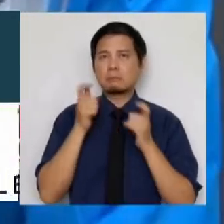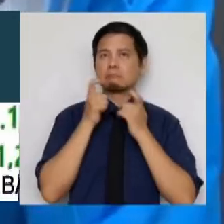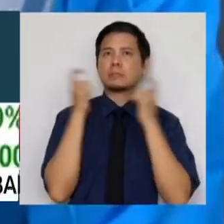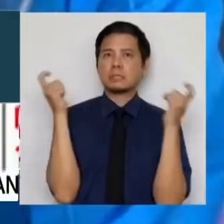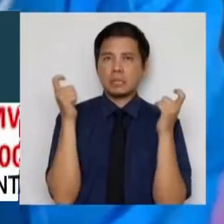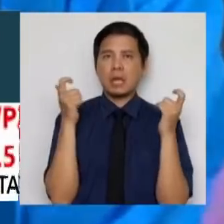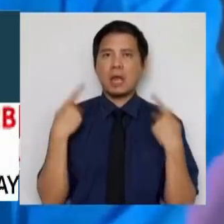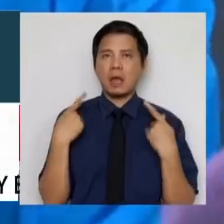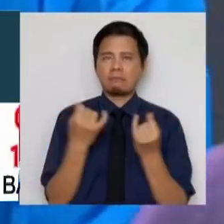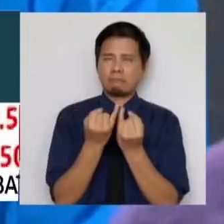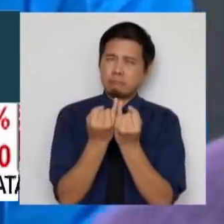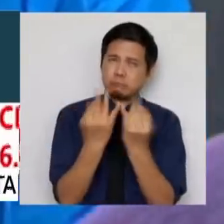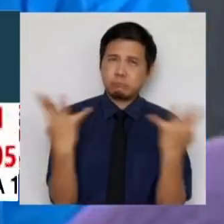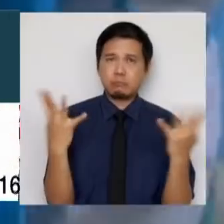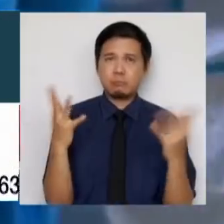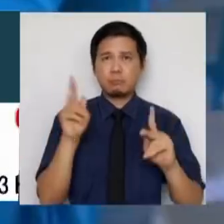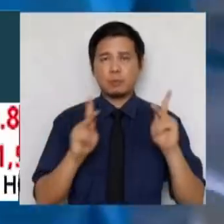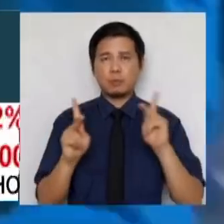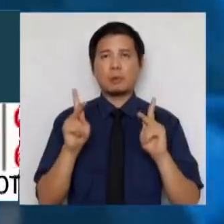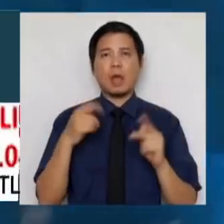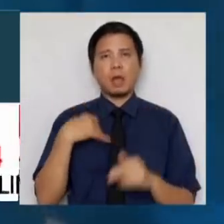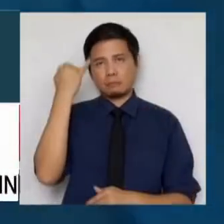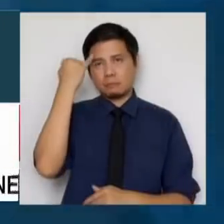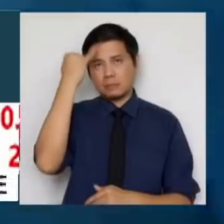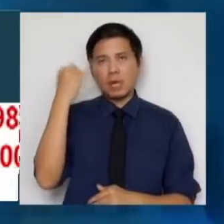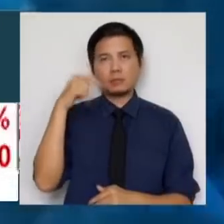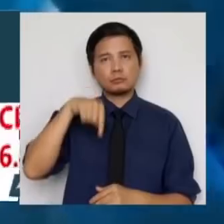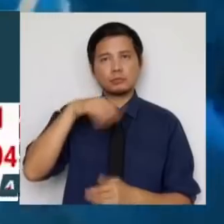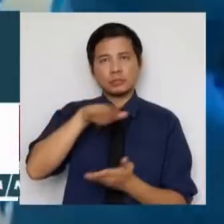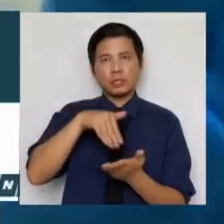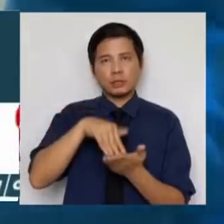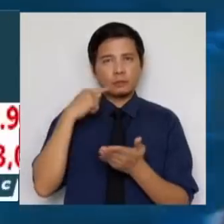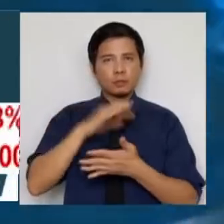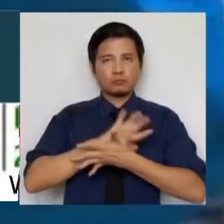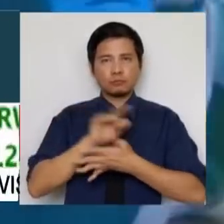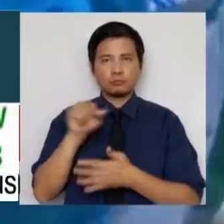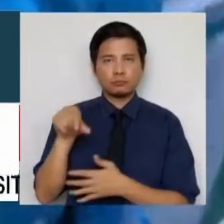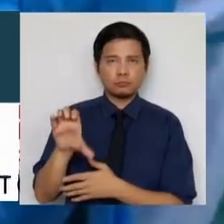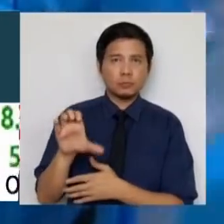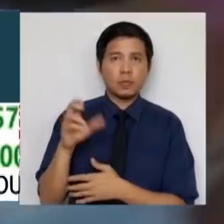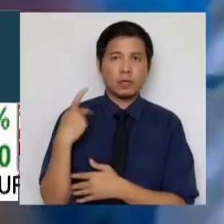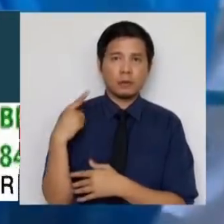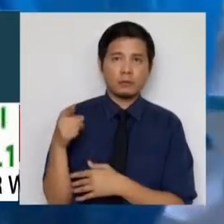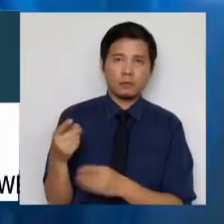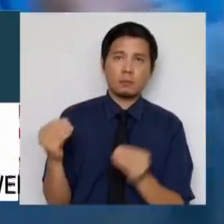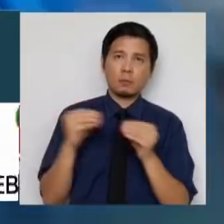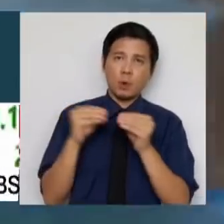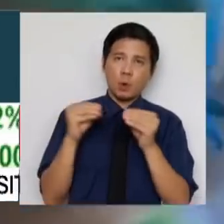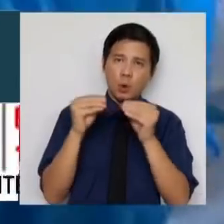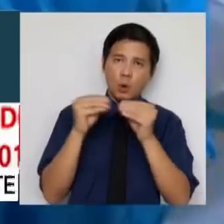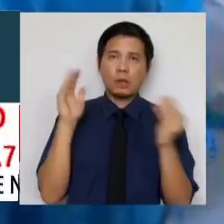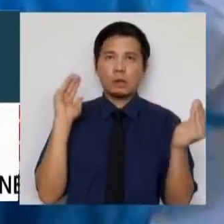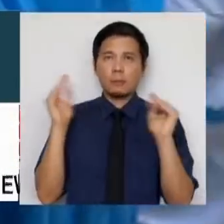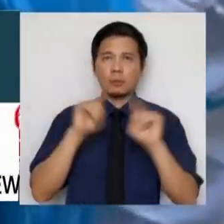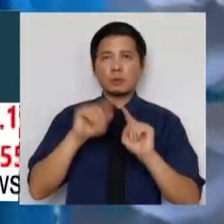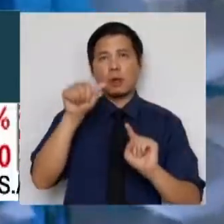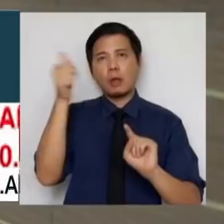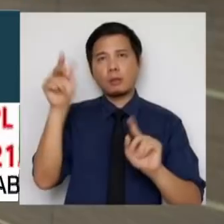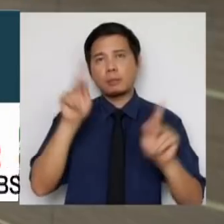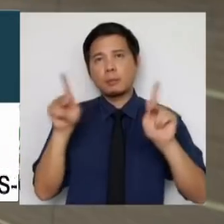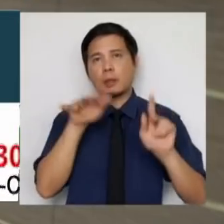would imagine that being in the epicenter as well, which is NCR, Quezon City would have, in terms of absolute numbers, the highest number.